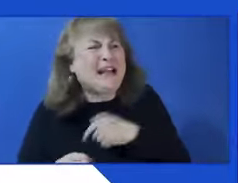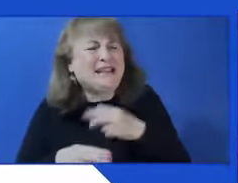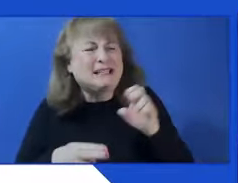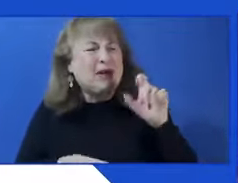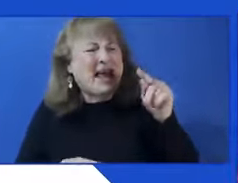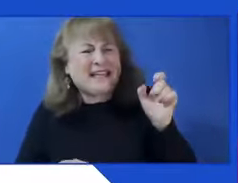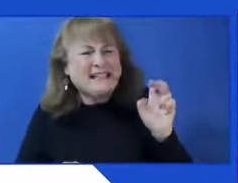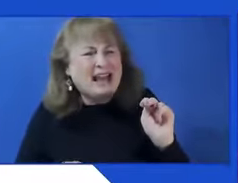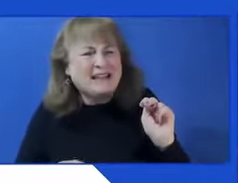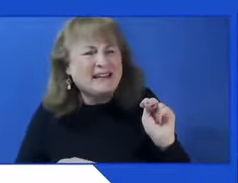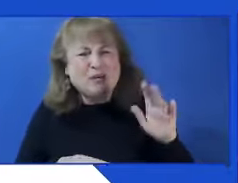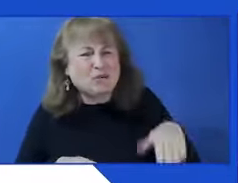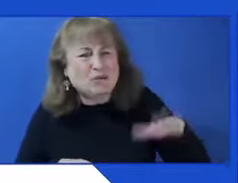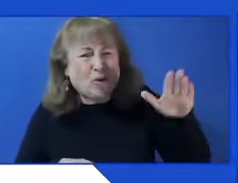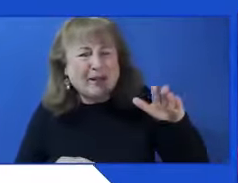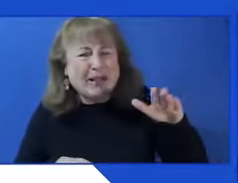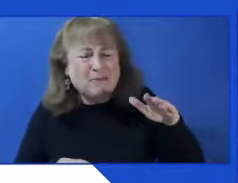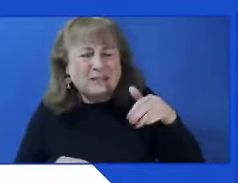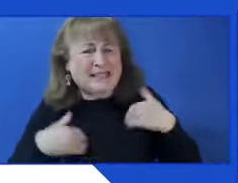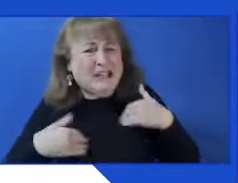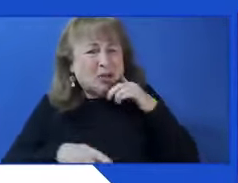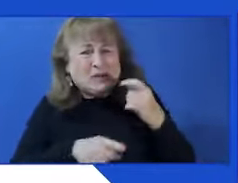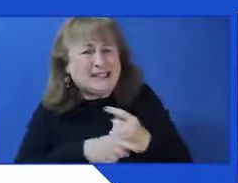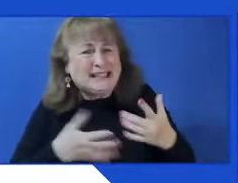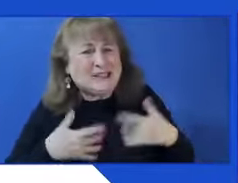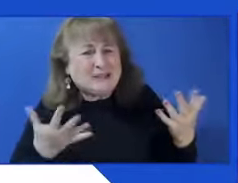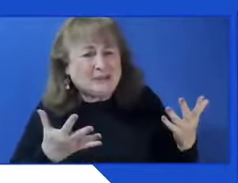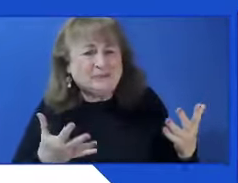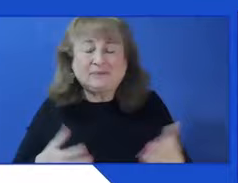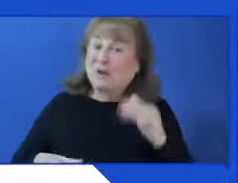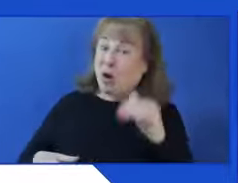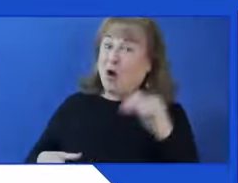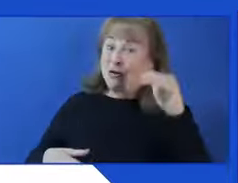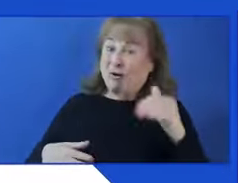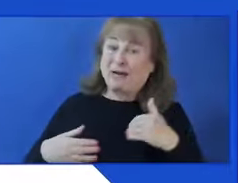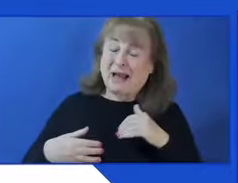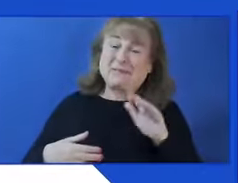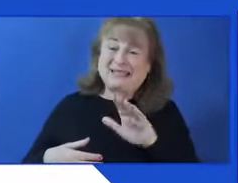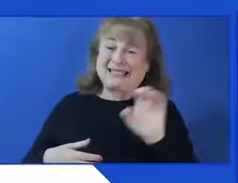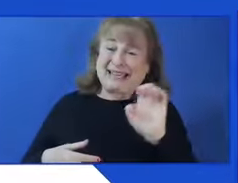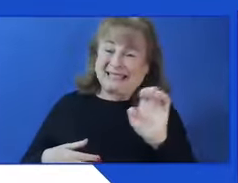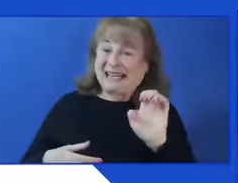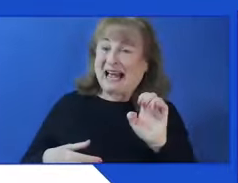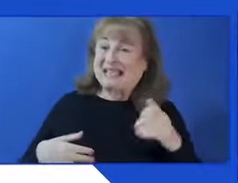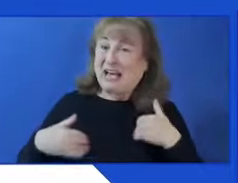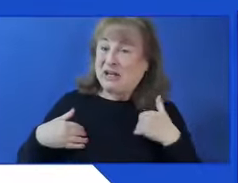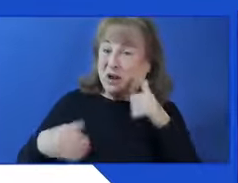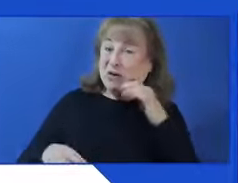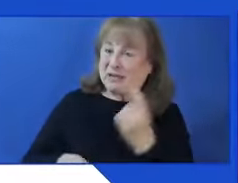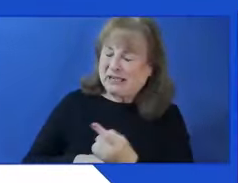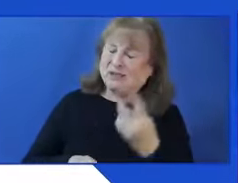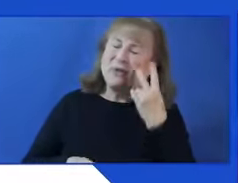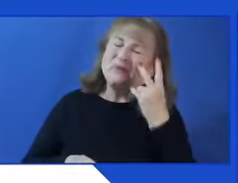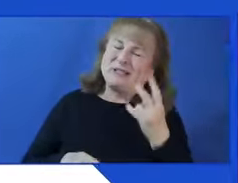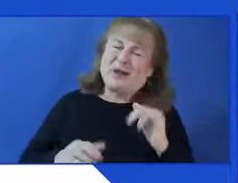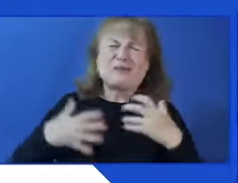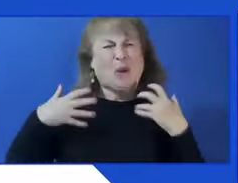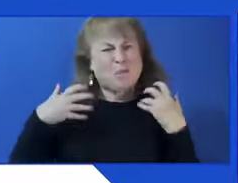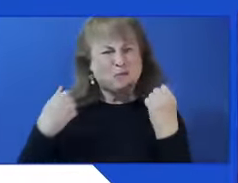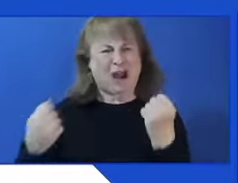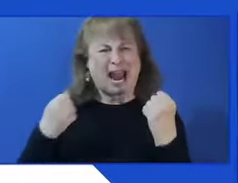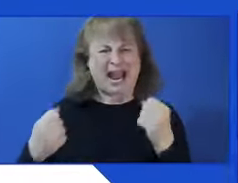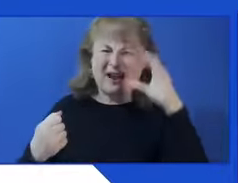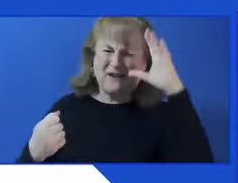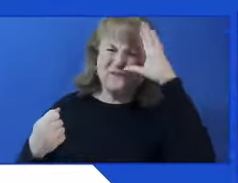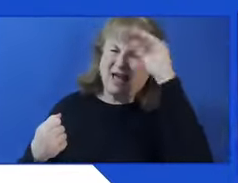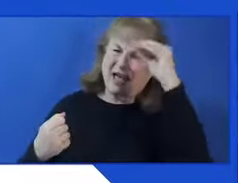was it growing up as his younger sister? Growing up as Adan's younger sister, we've always seen how brave he was and how much